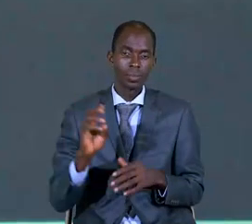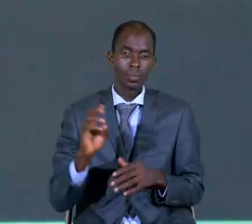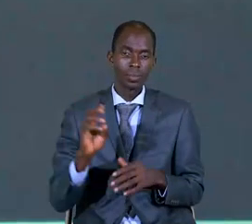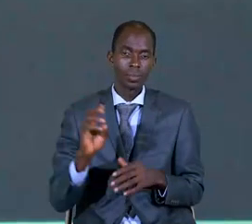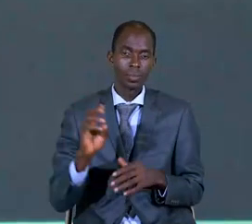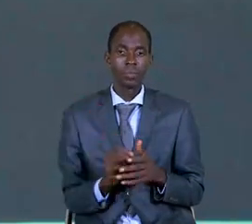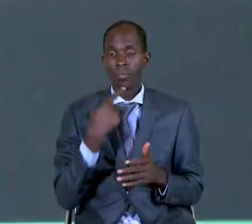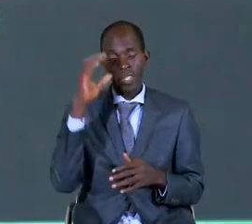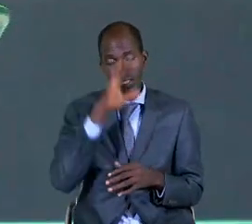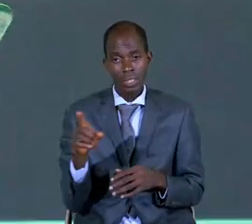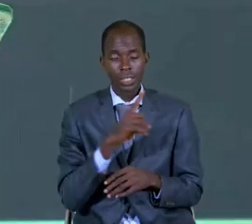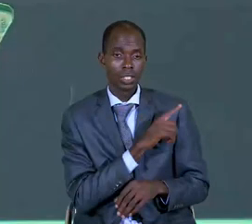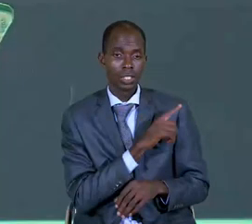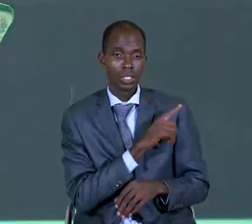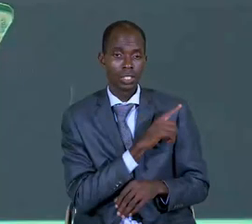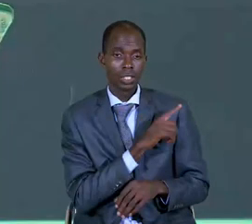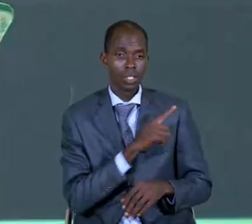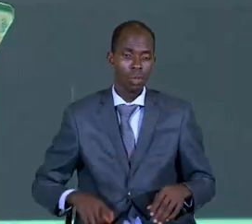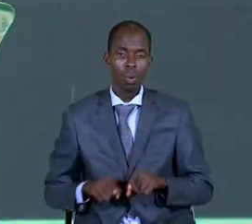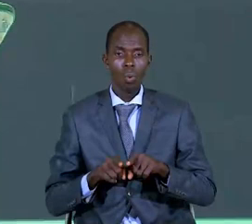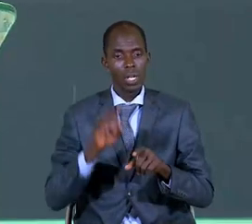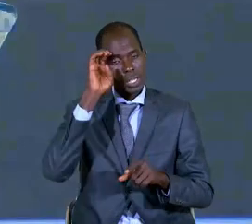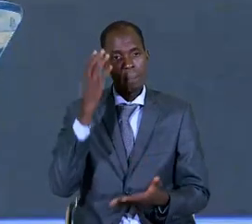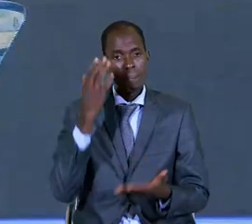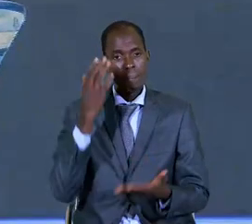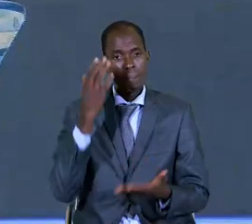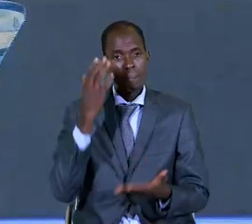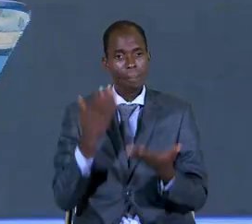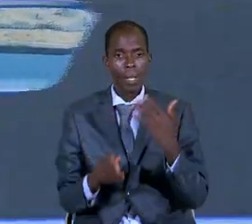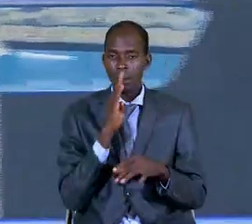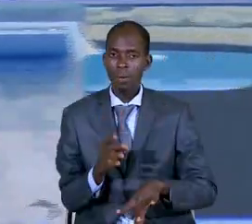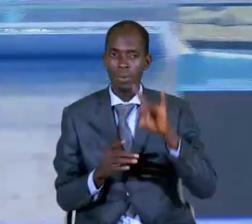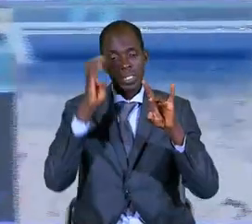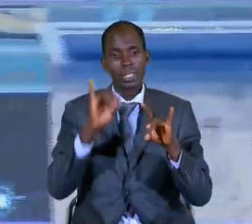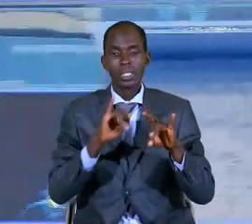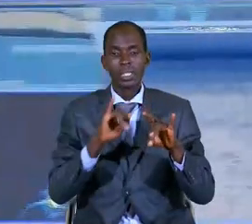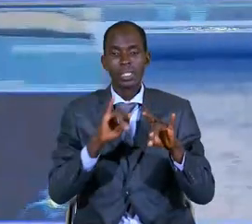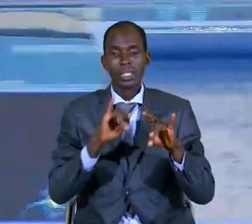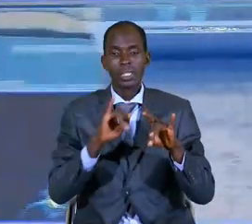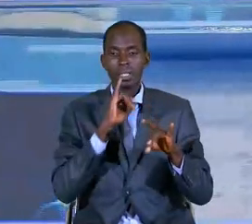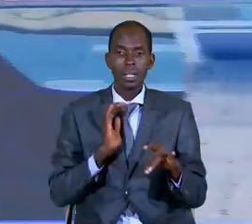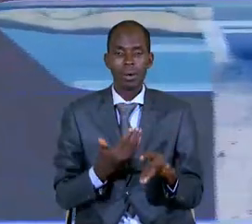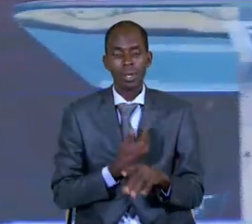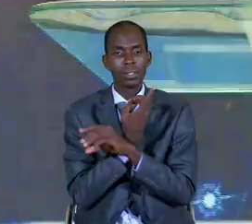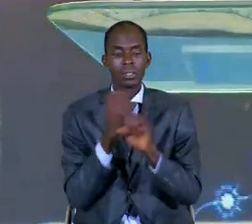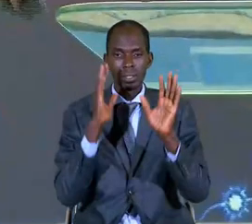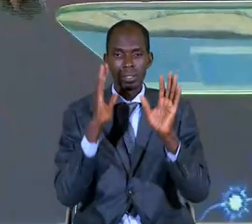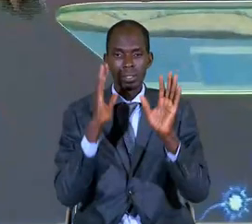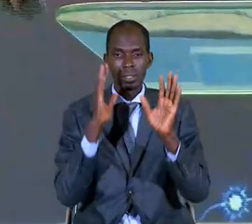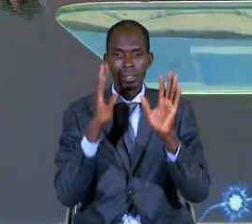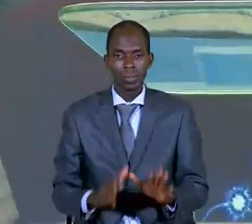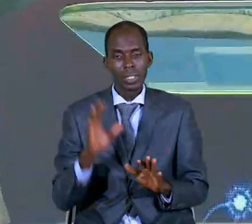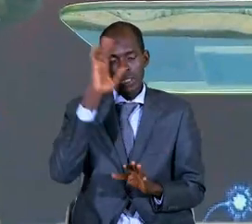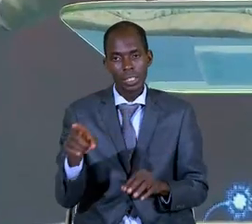savior, seek ye the Lord while he may be found. He is a deliverer, seek ye the Lord while he may be